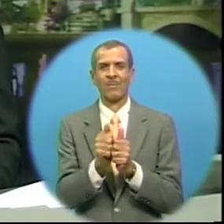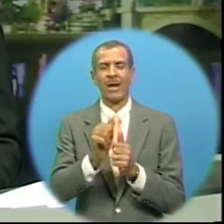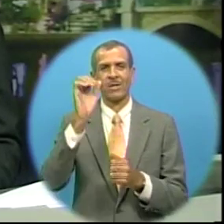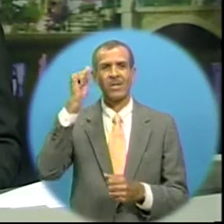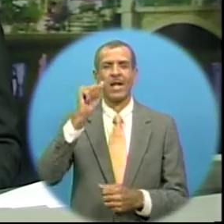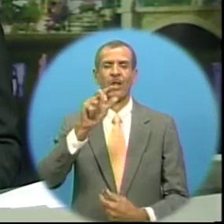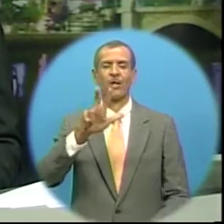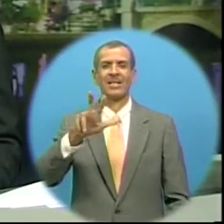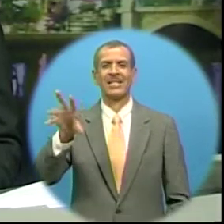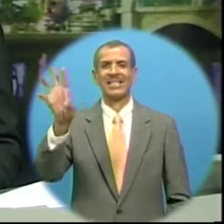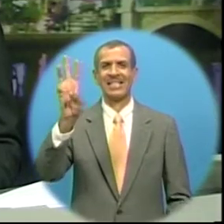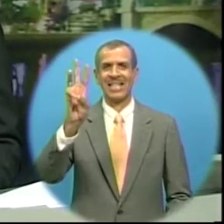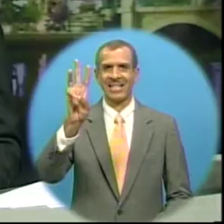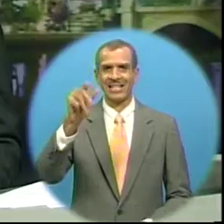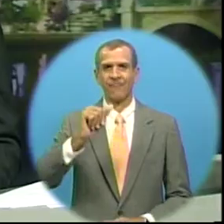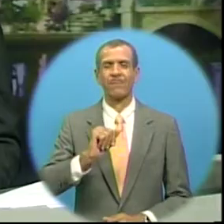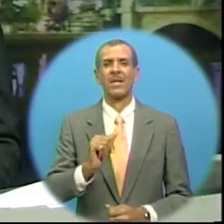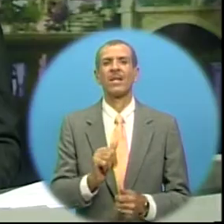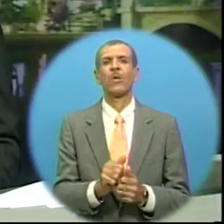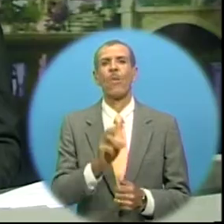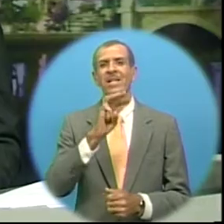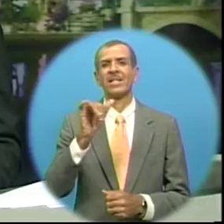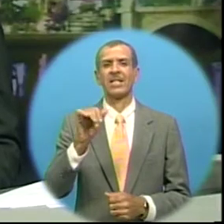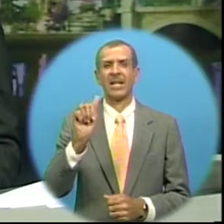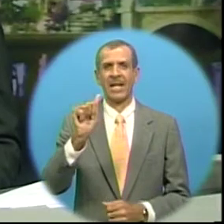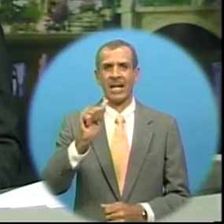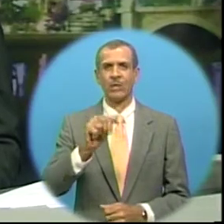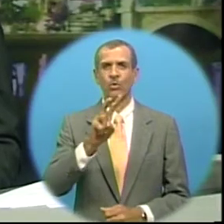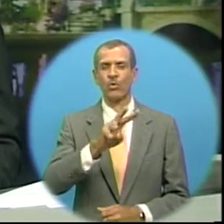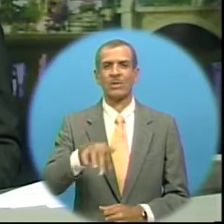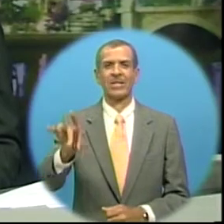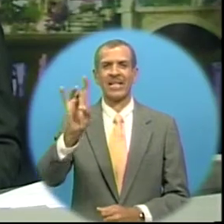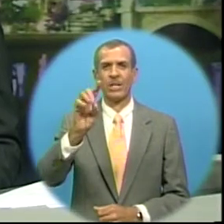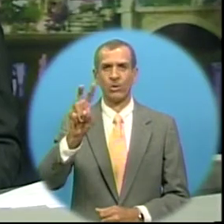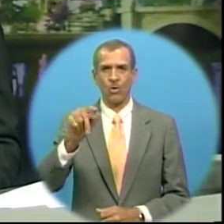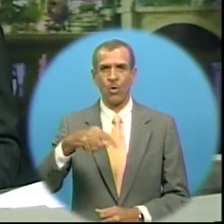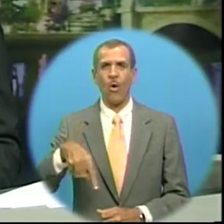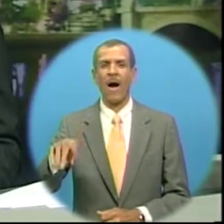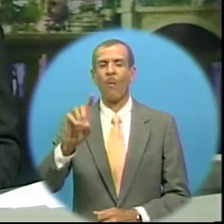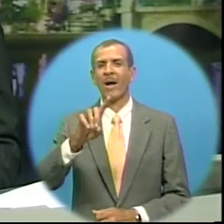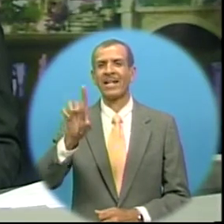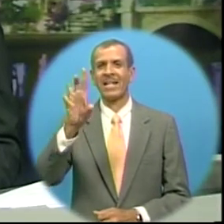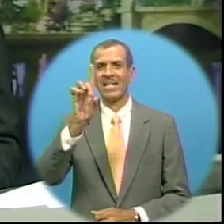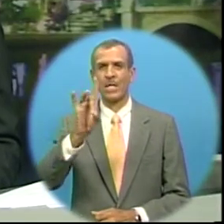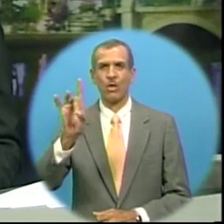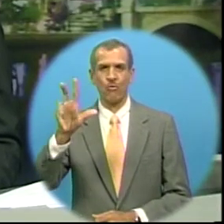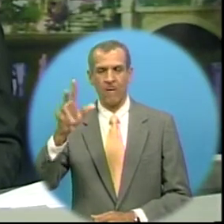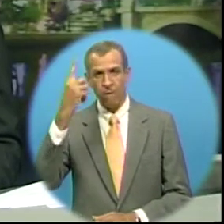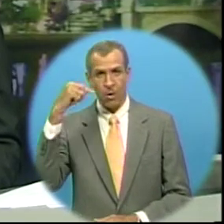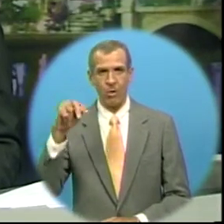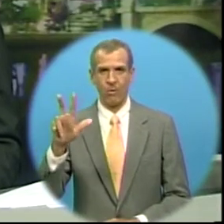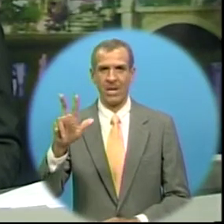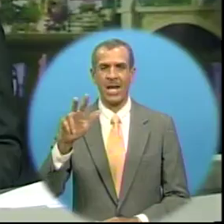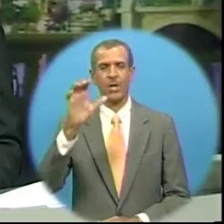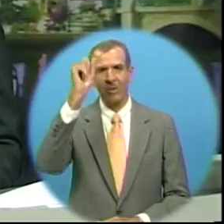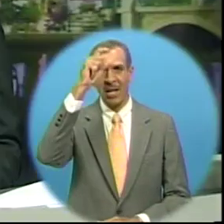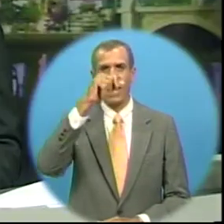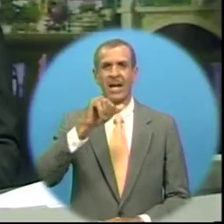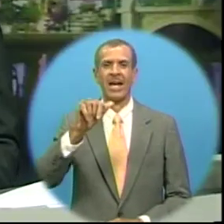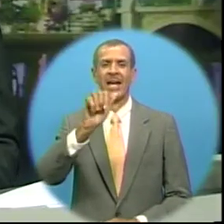on 36. Scores in the match: West Indies A 282 and 183 for 3, Sri Lanka